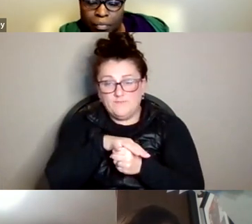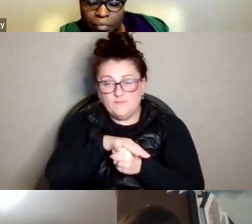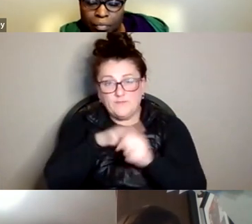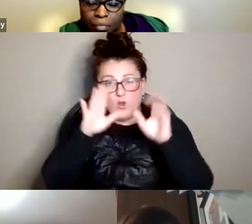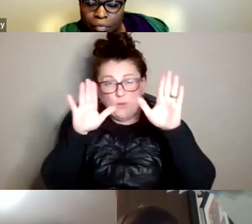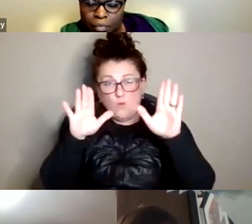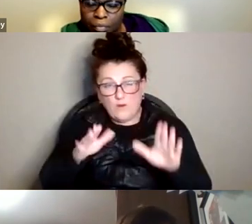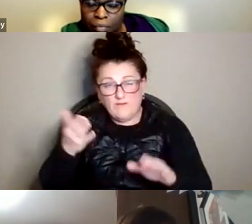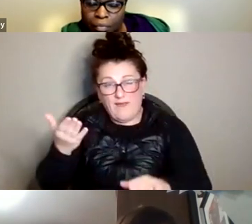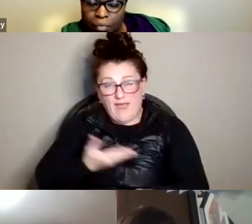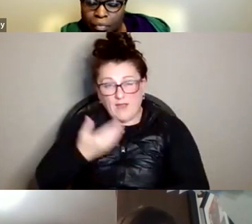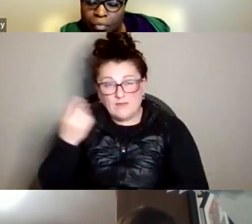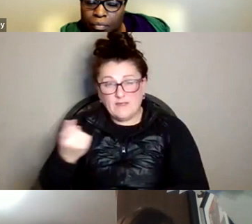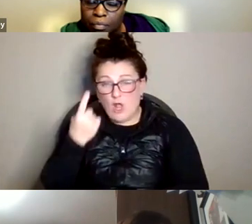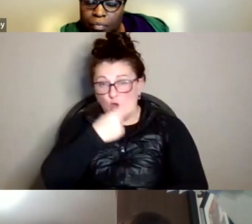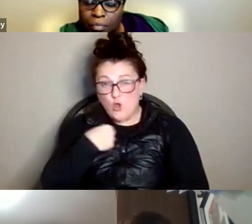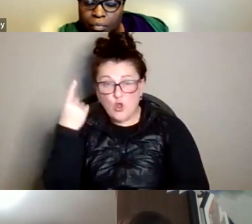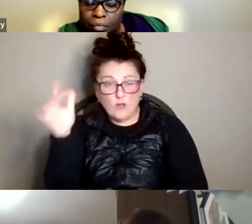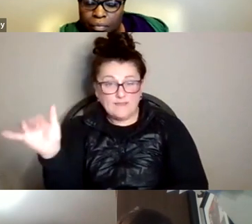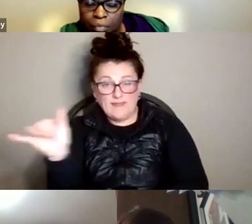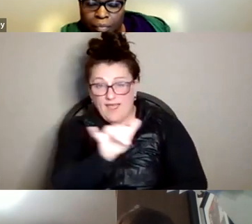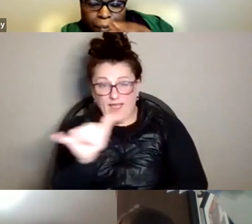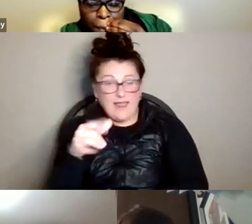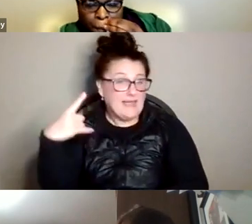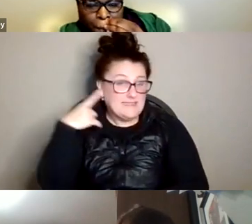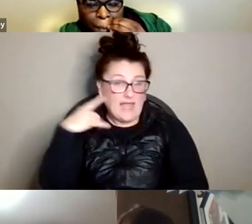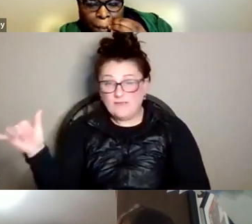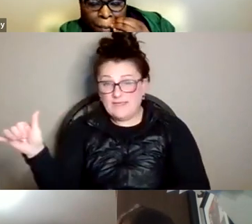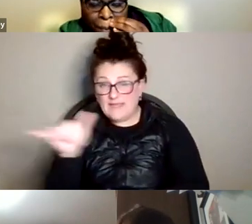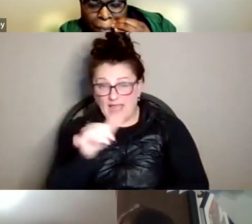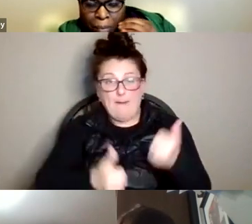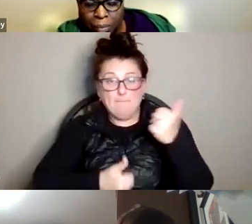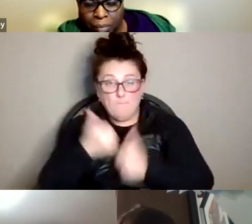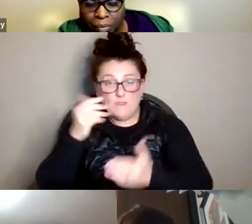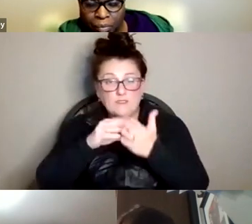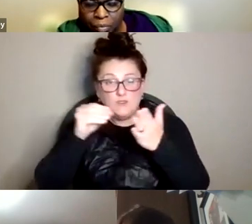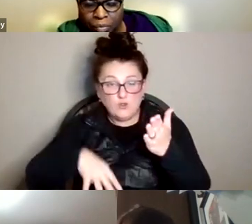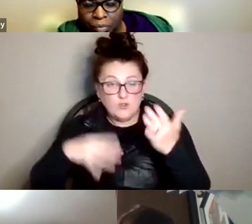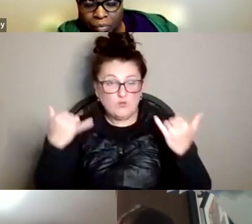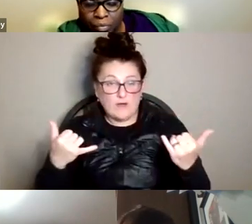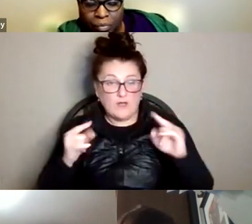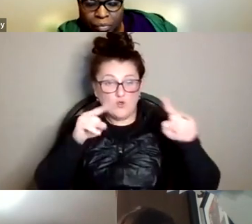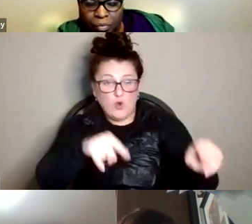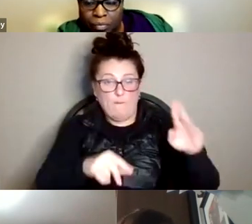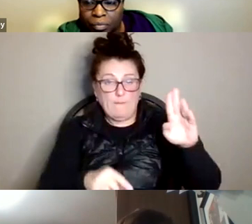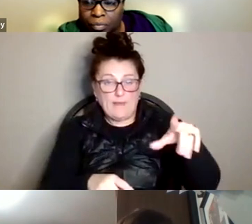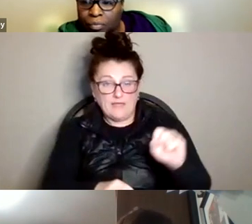we could hire someone who also looks like and sounds like the majority of our students who are currently attending